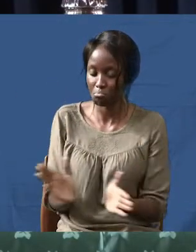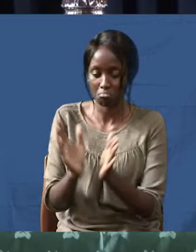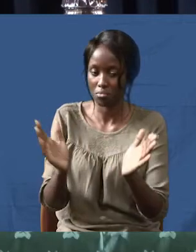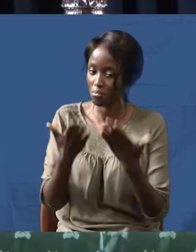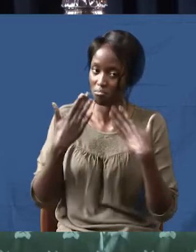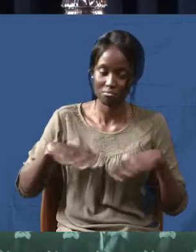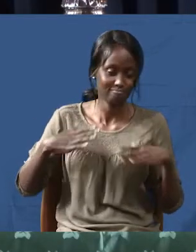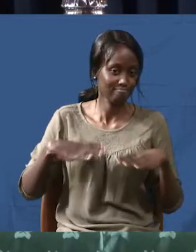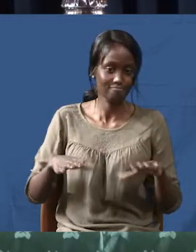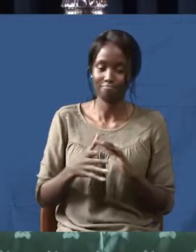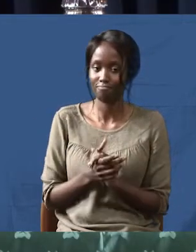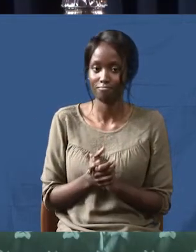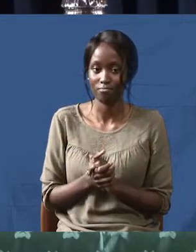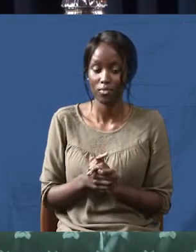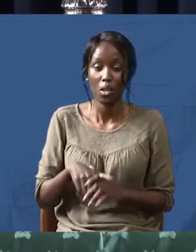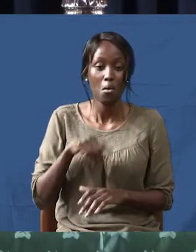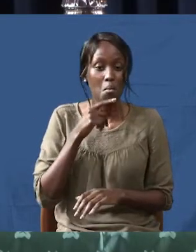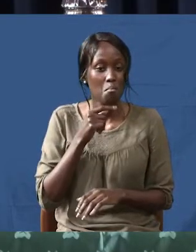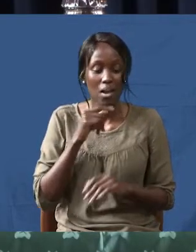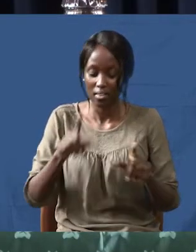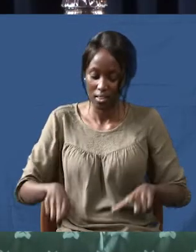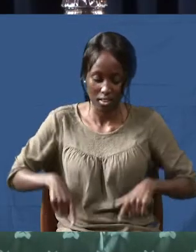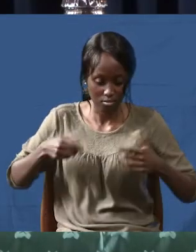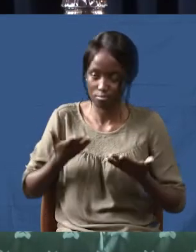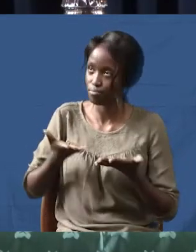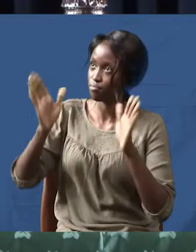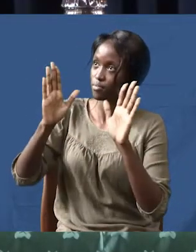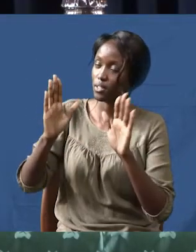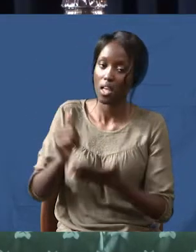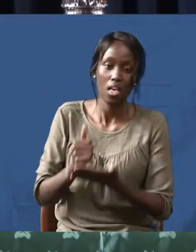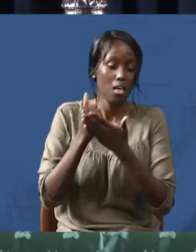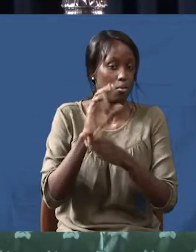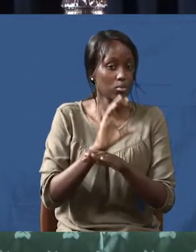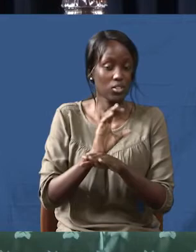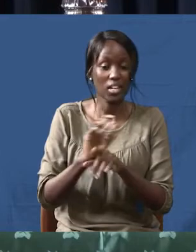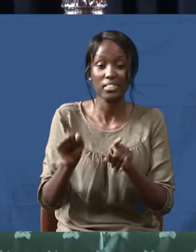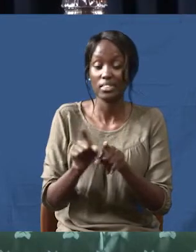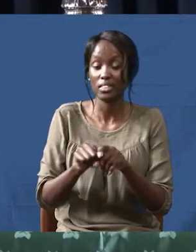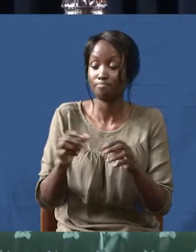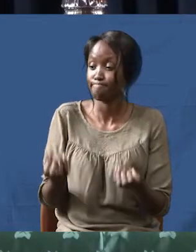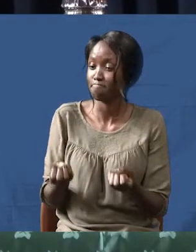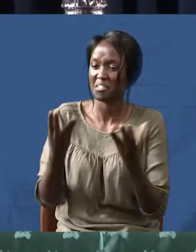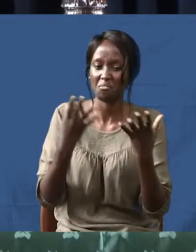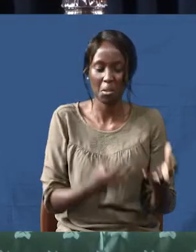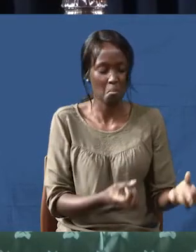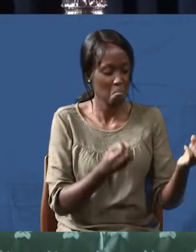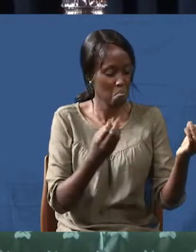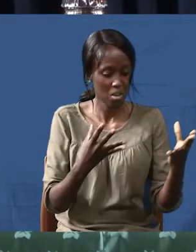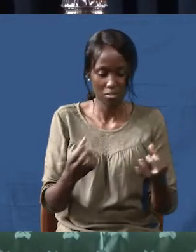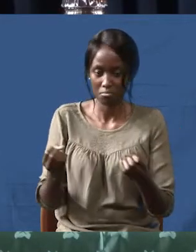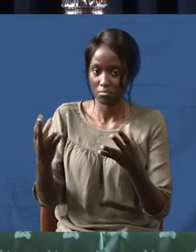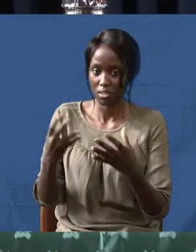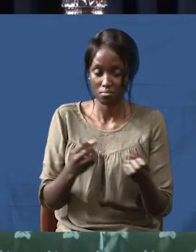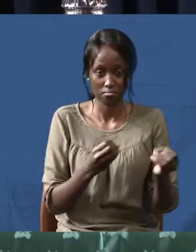encouragement. He gave his life to the church and sacrificed much for the